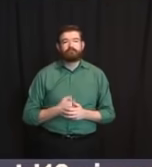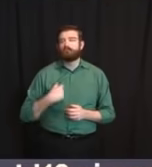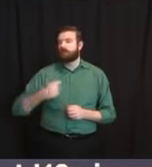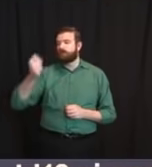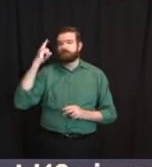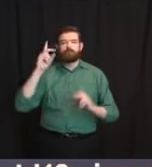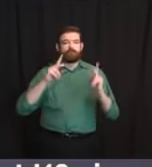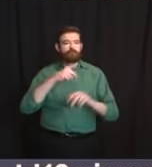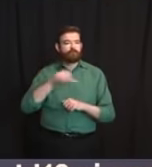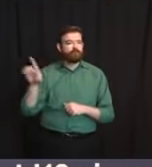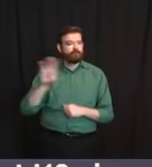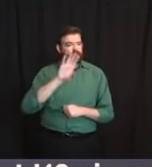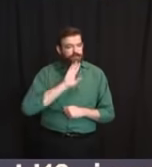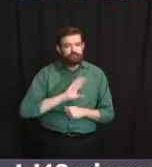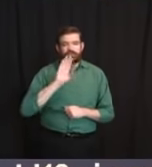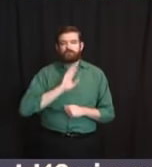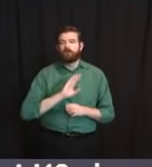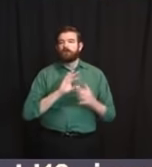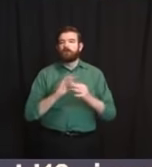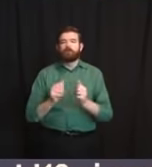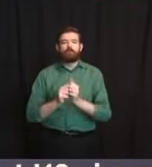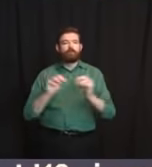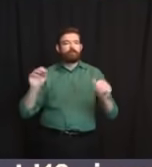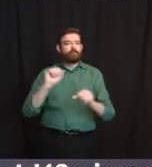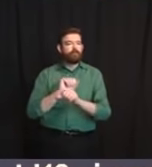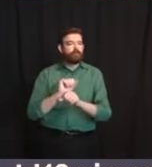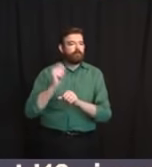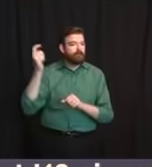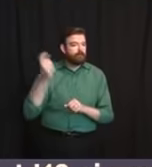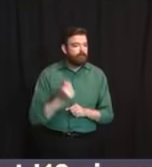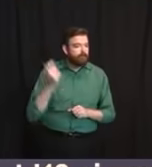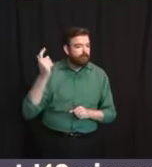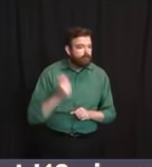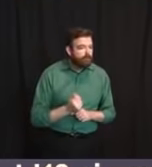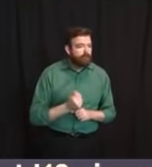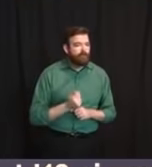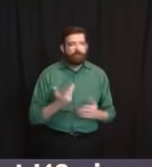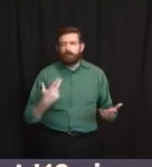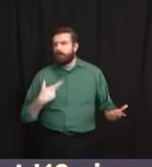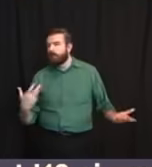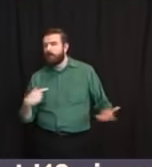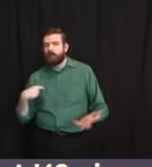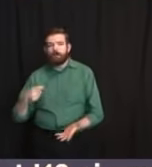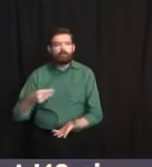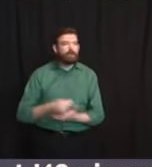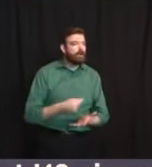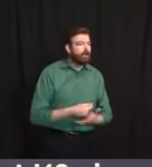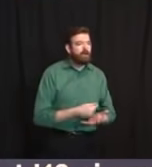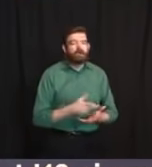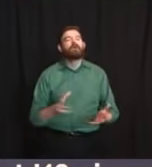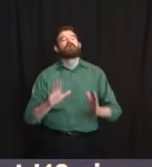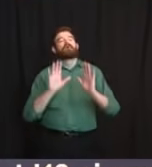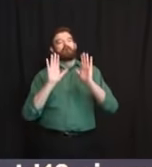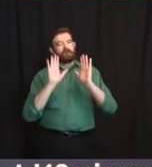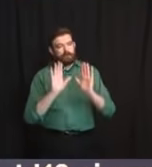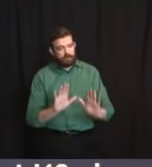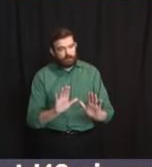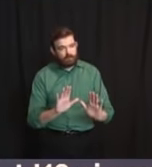are looking for their benefits rightfully, that they will get every penny that is coming to them, including the federal